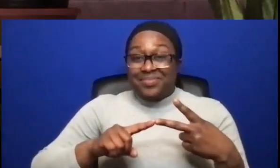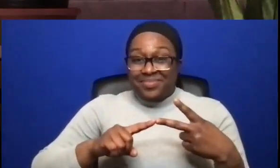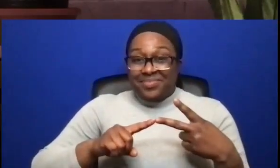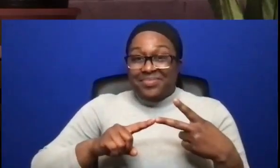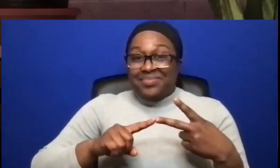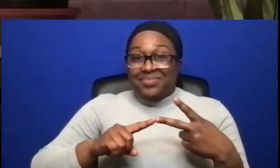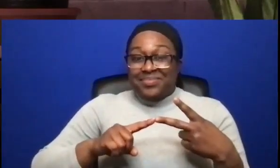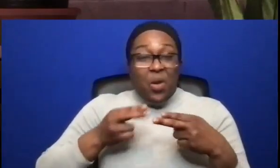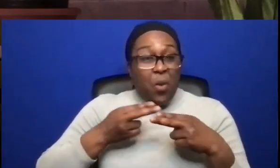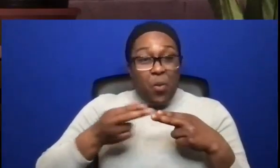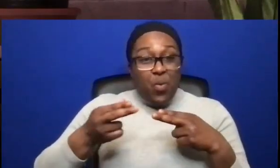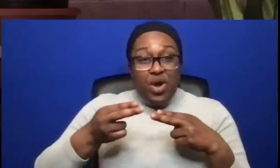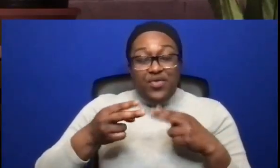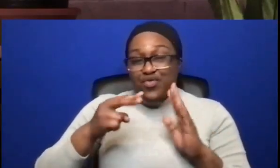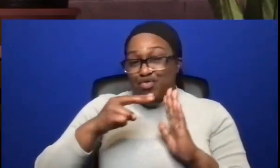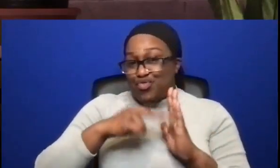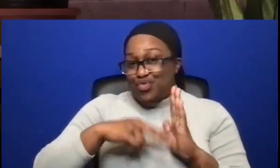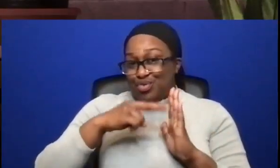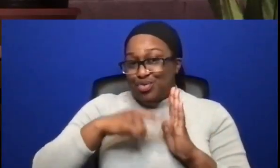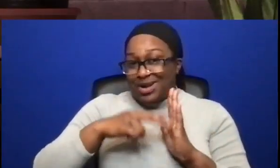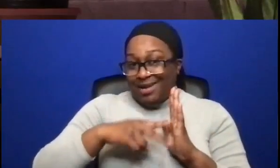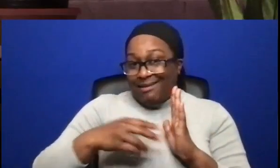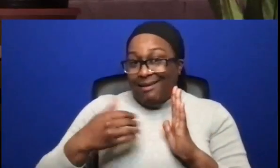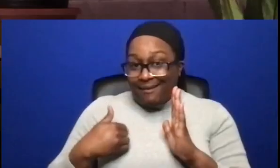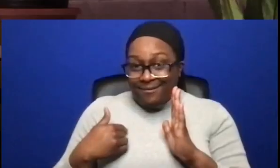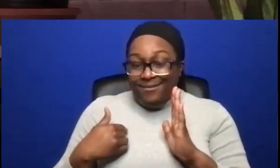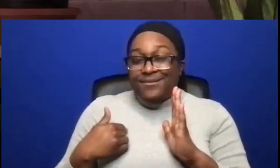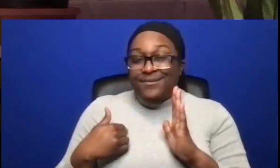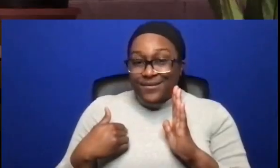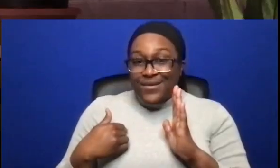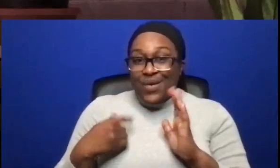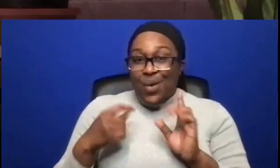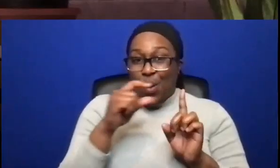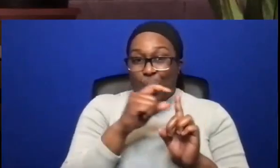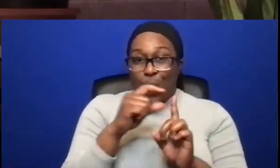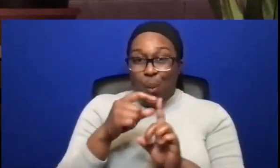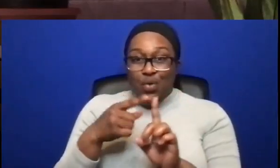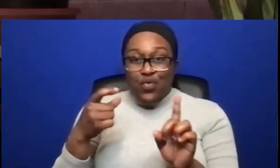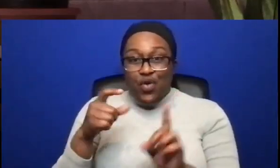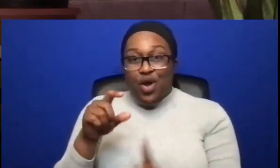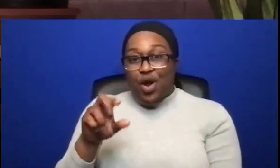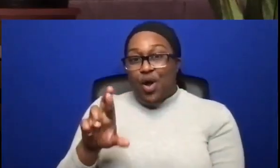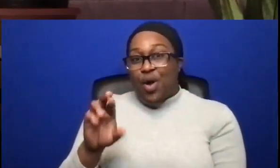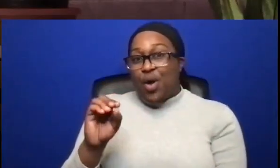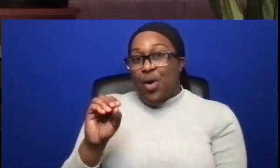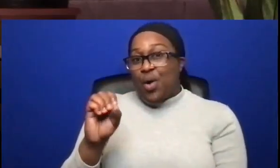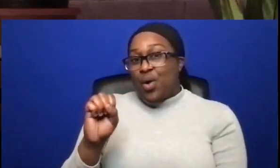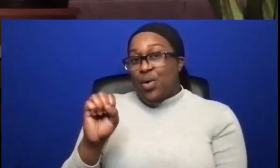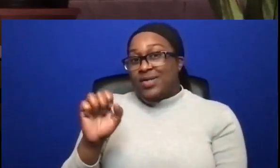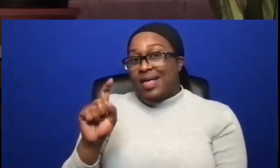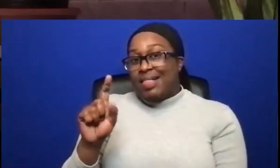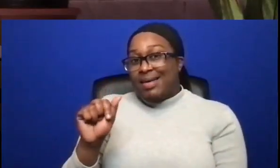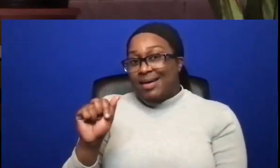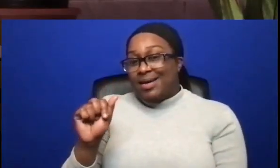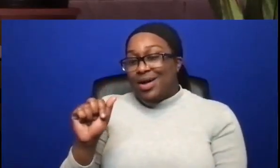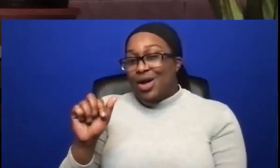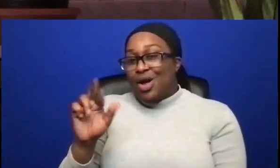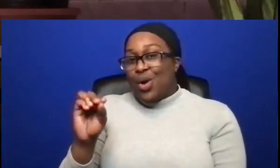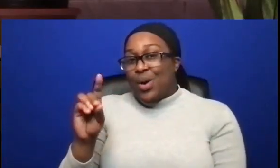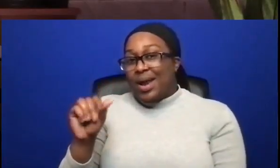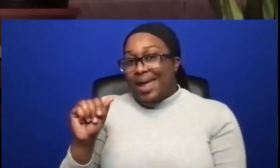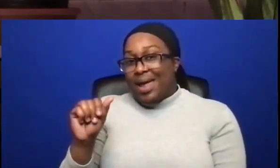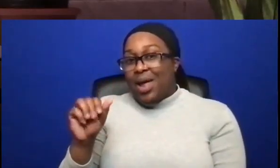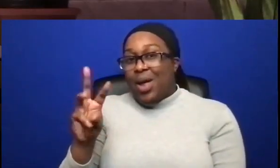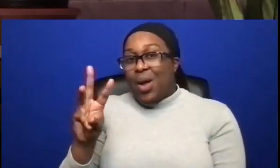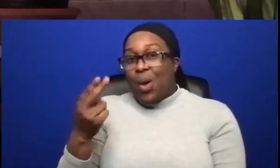brief reading is words from Rosella Hyde White. And they